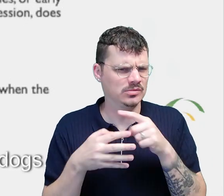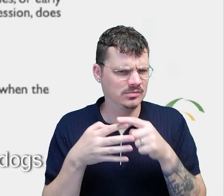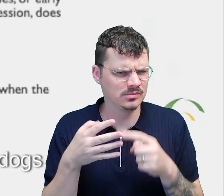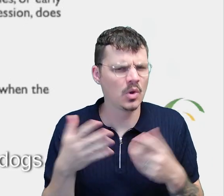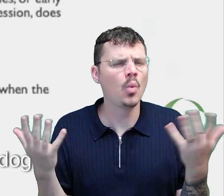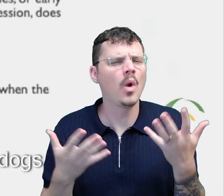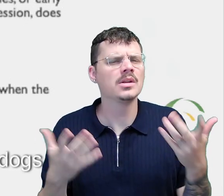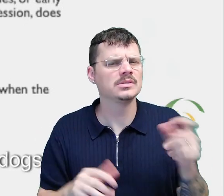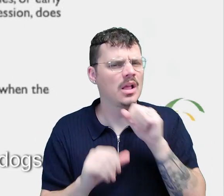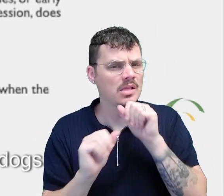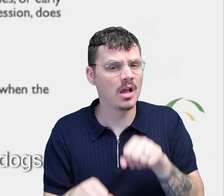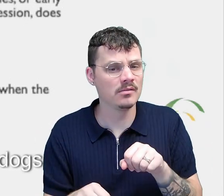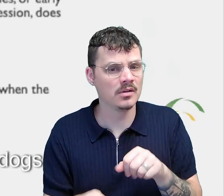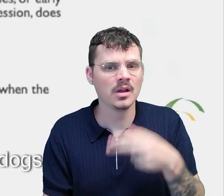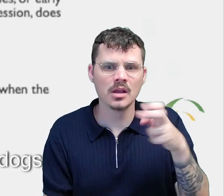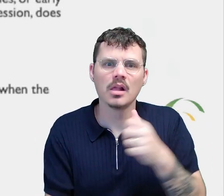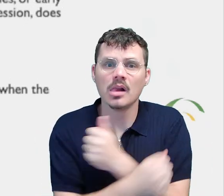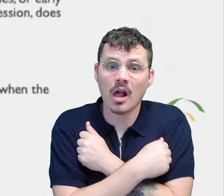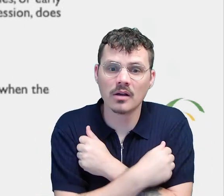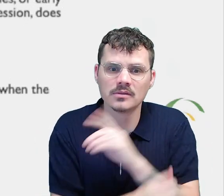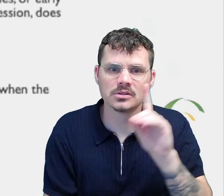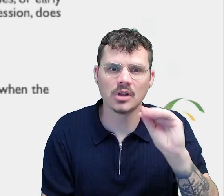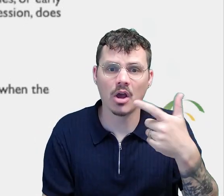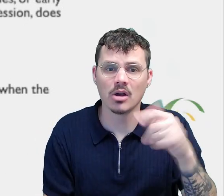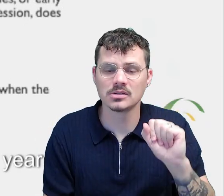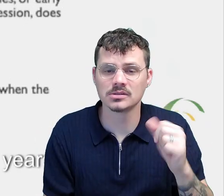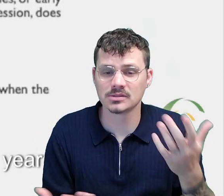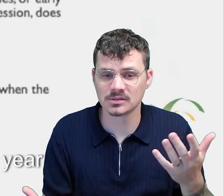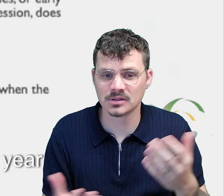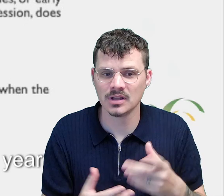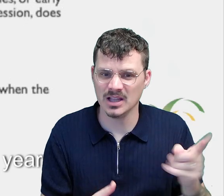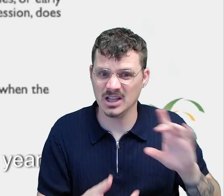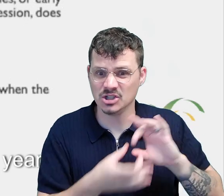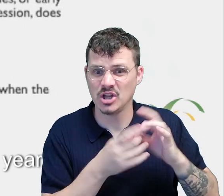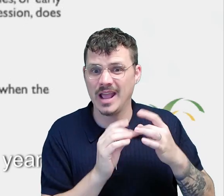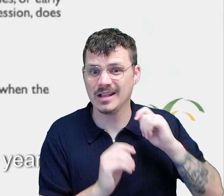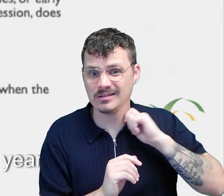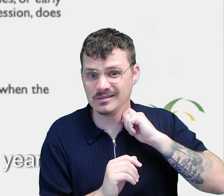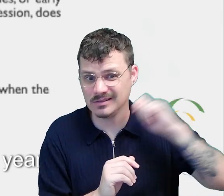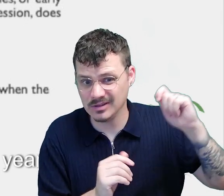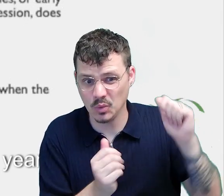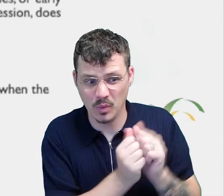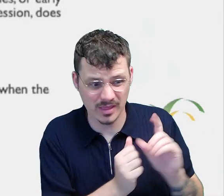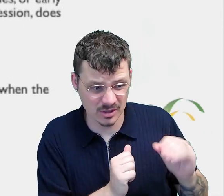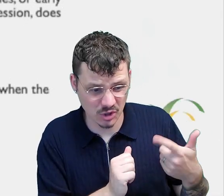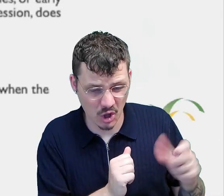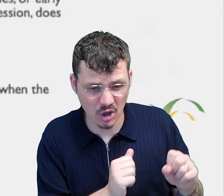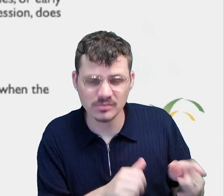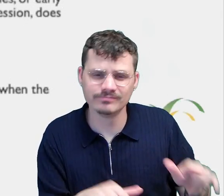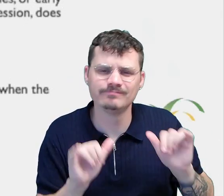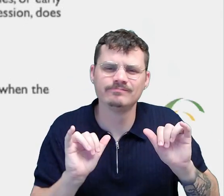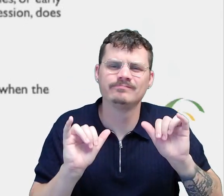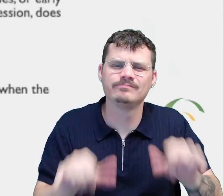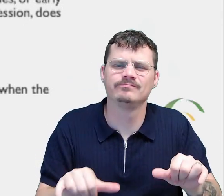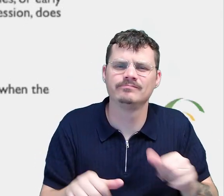What does he love? He actually loves dogs. God bless him. He's chained with the dogs for all those years.